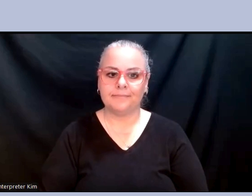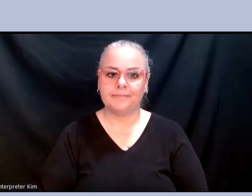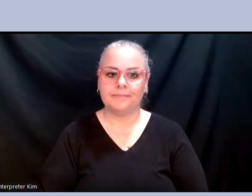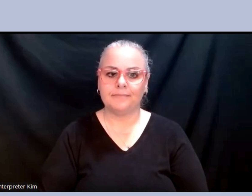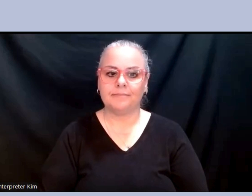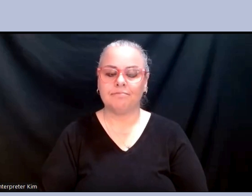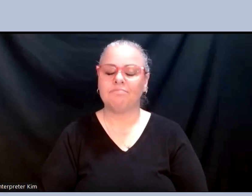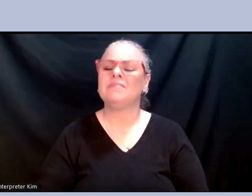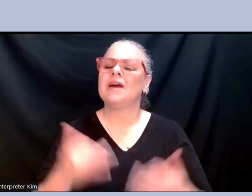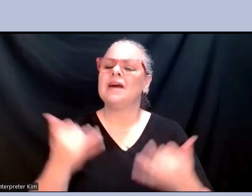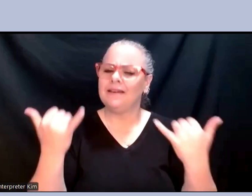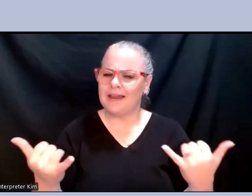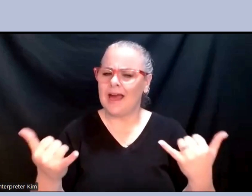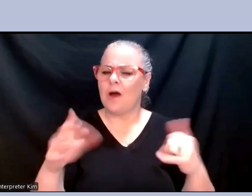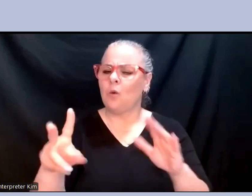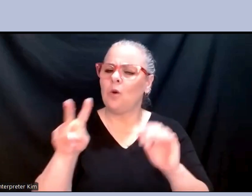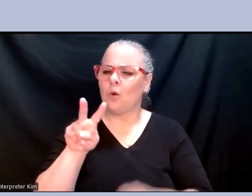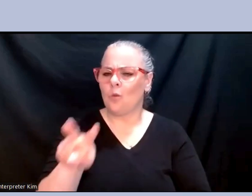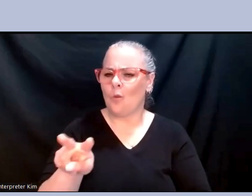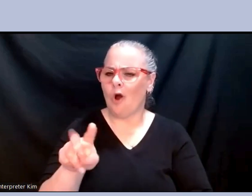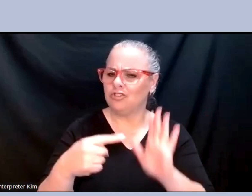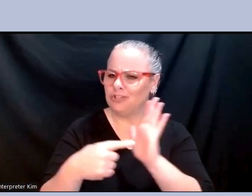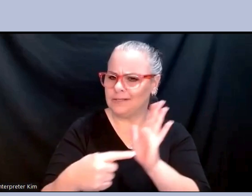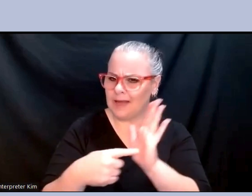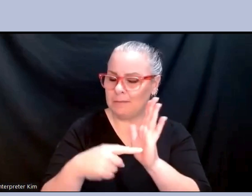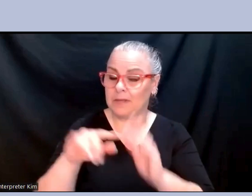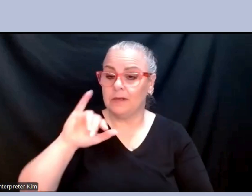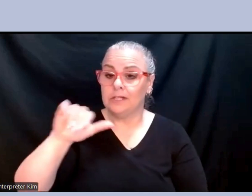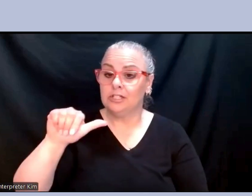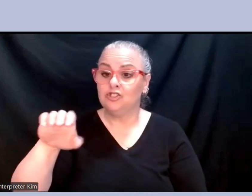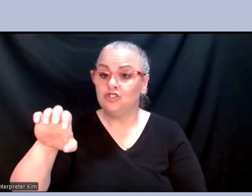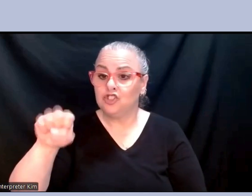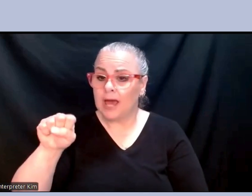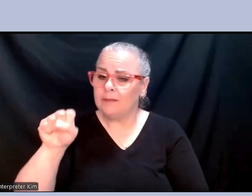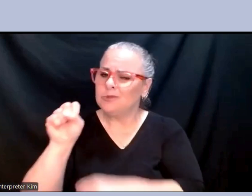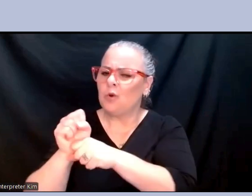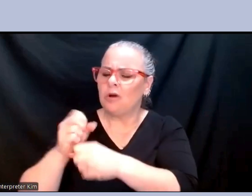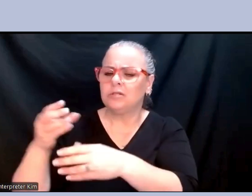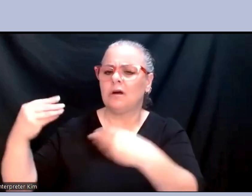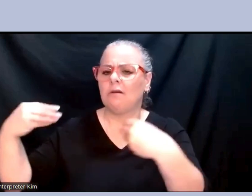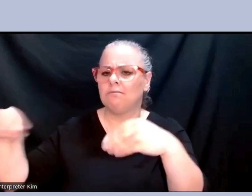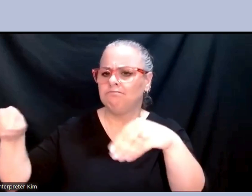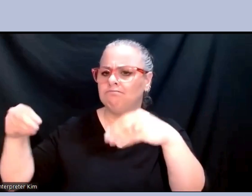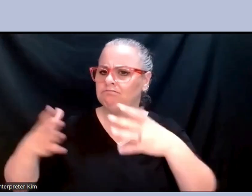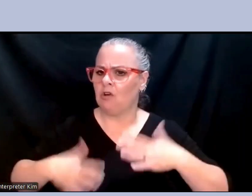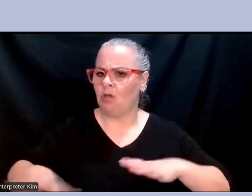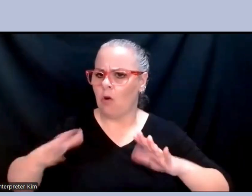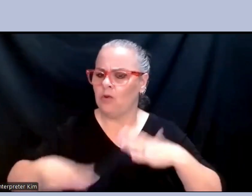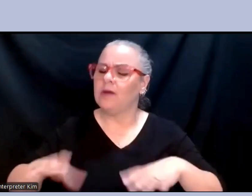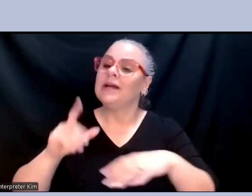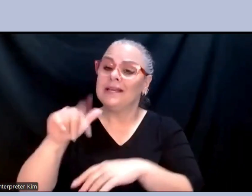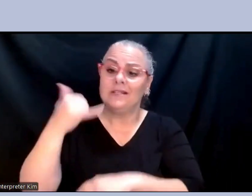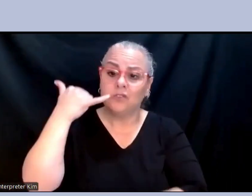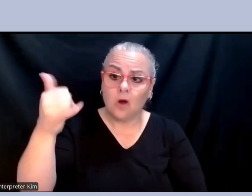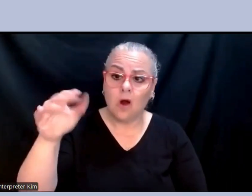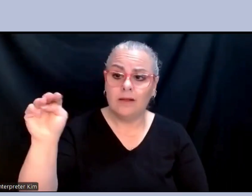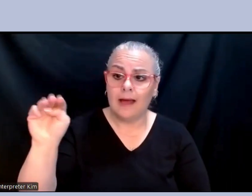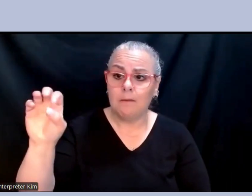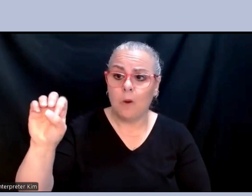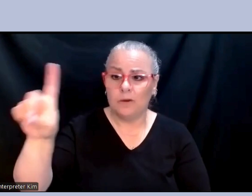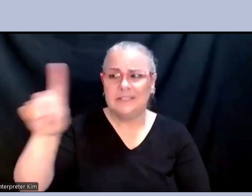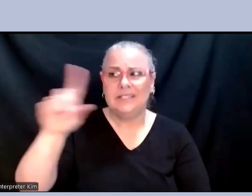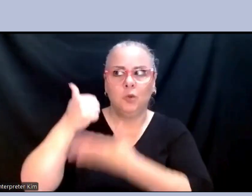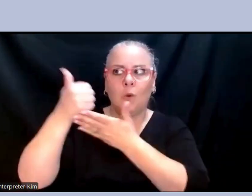Let's take a look at an example. James, a retail associate, has called MOD for help putting together his reasonable